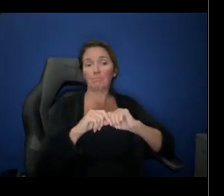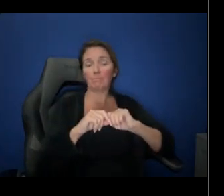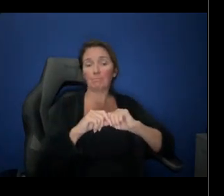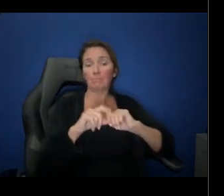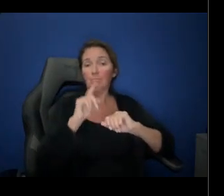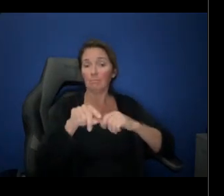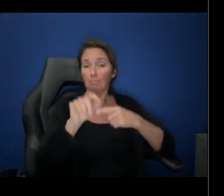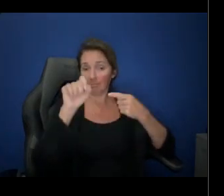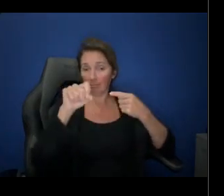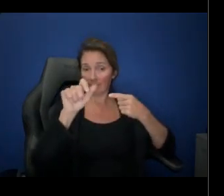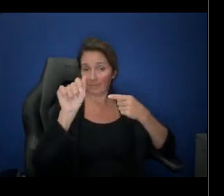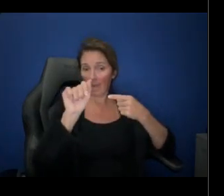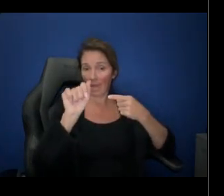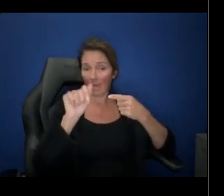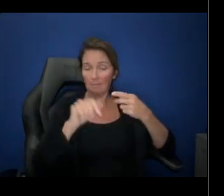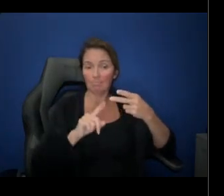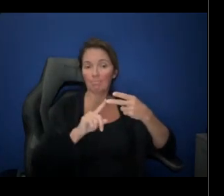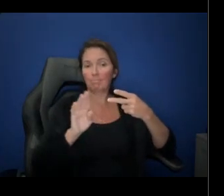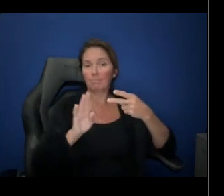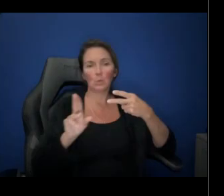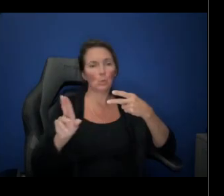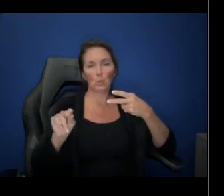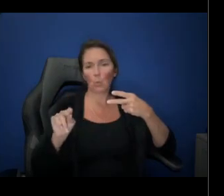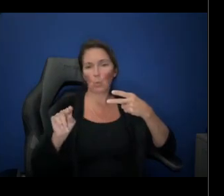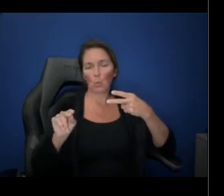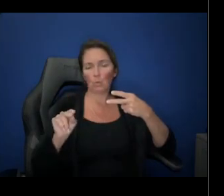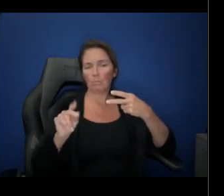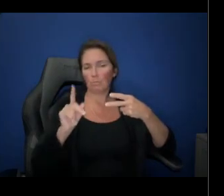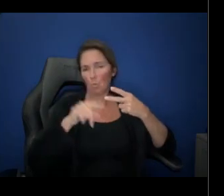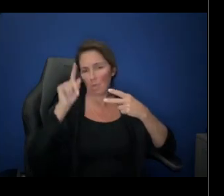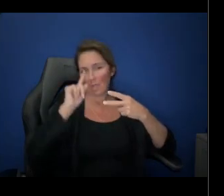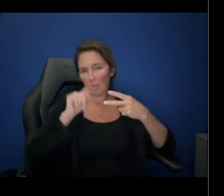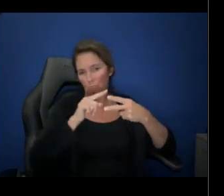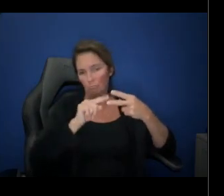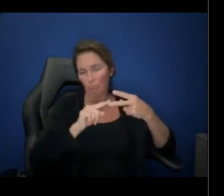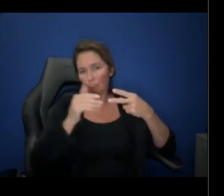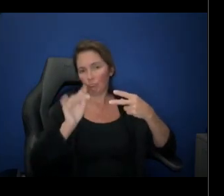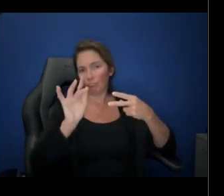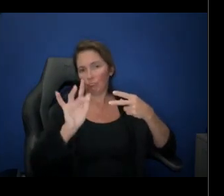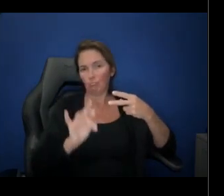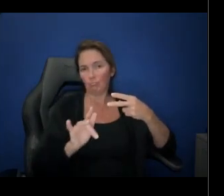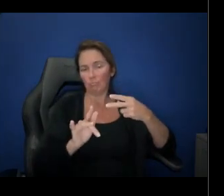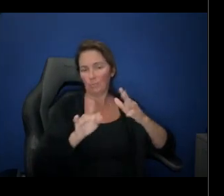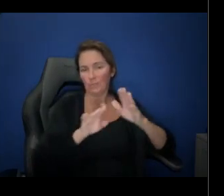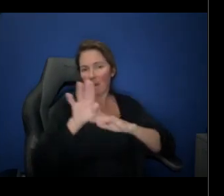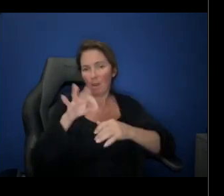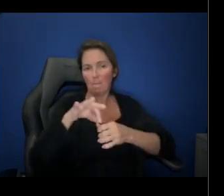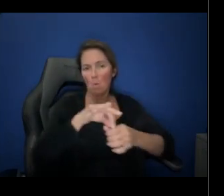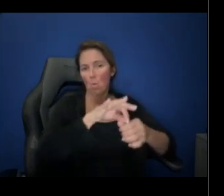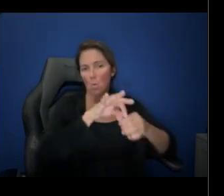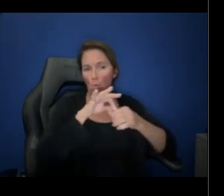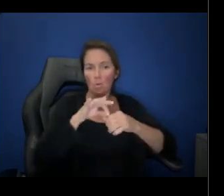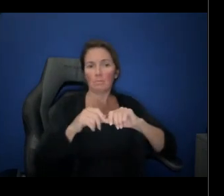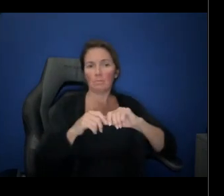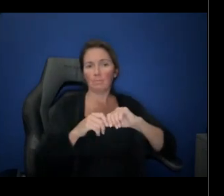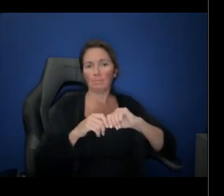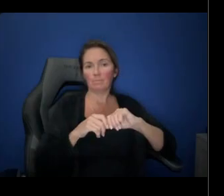First option is yes. Second option is no. So go ahead and launch this poll.